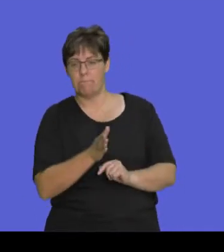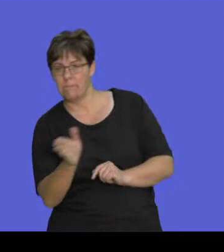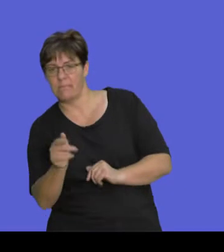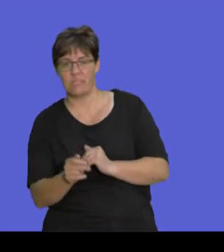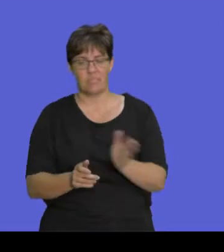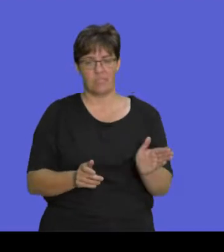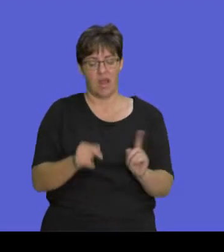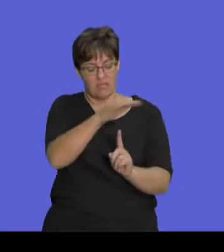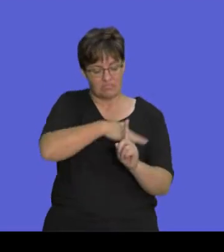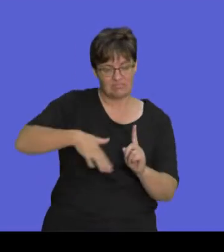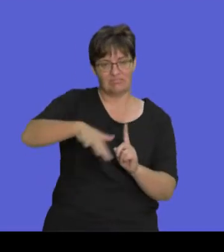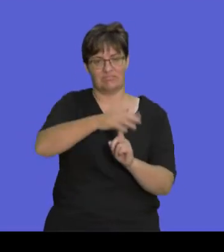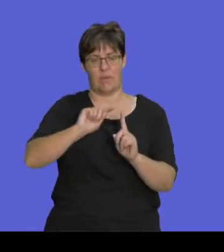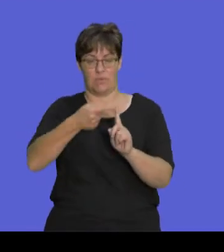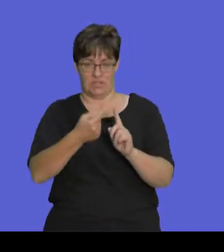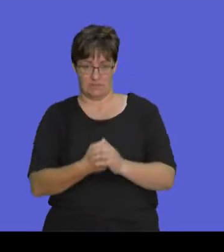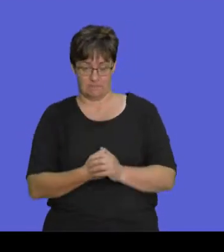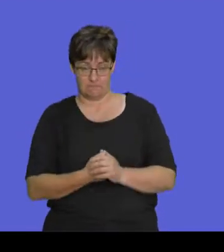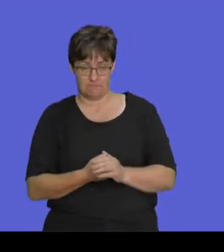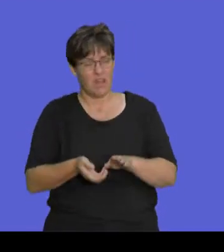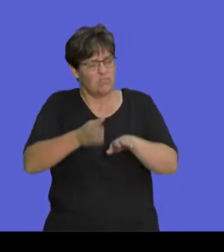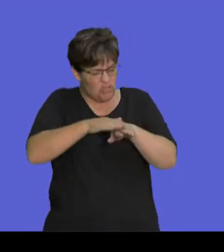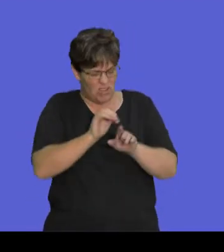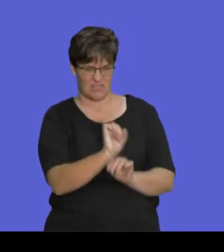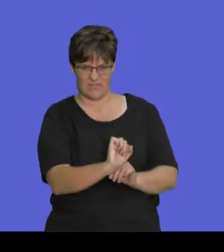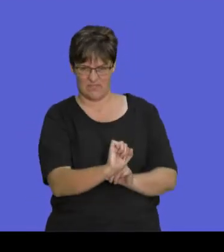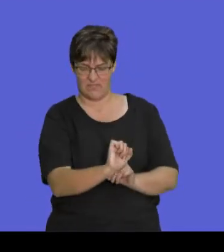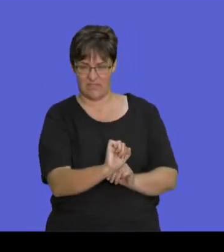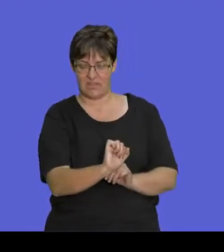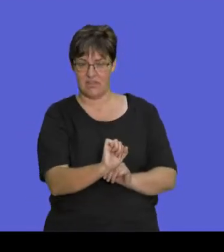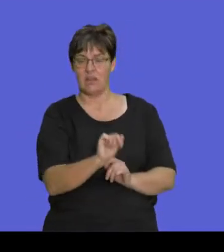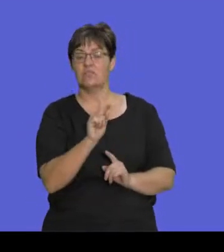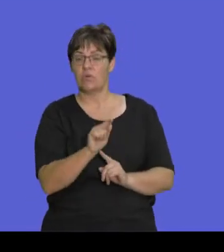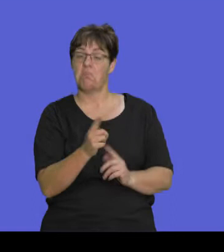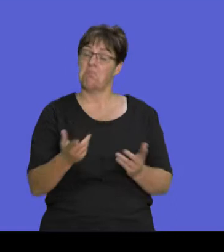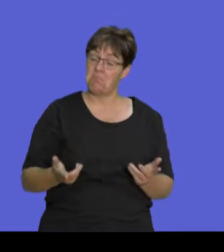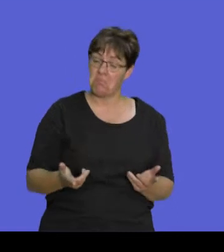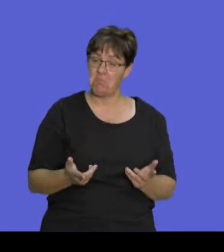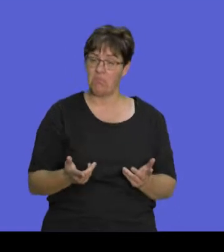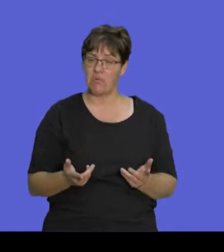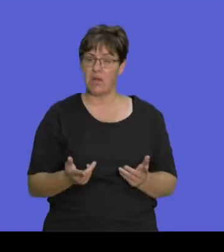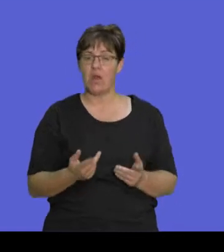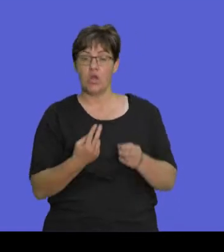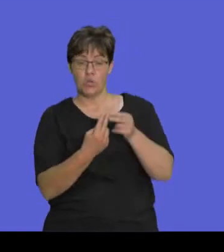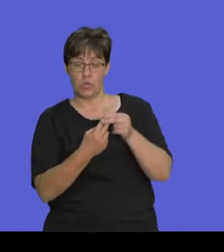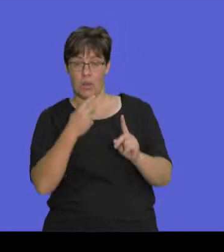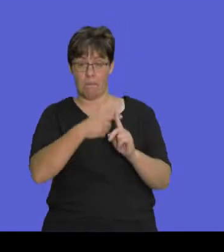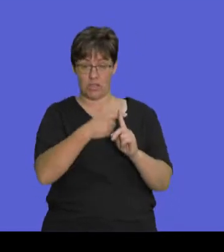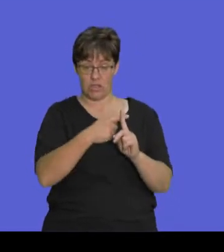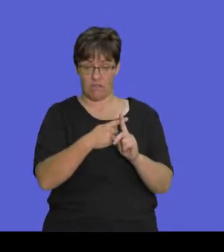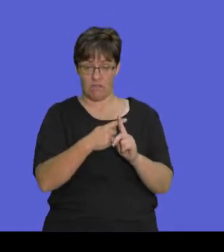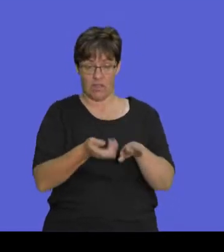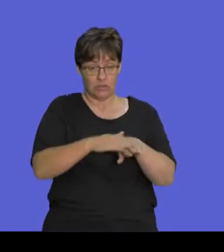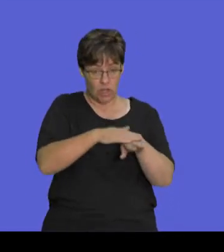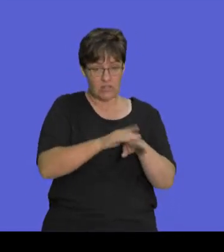the direction of the field around a point charge? So the direction of the field is actually determined by using the unit